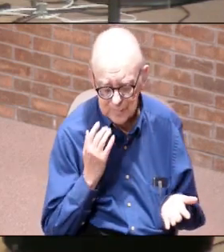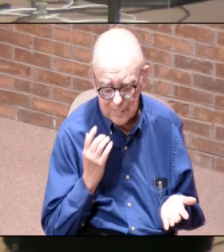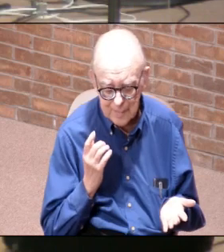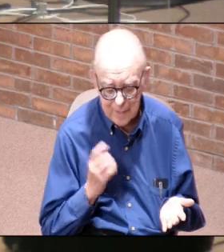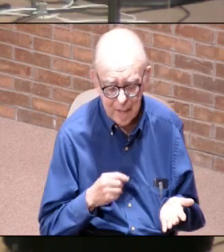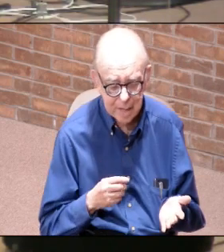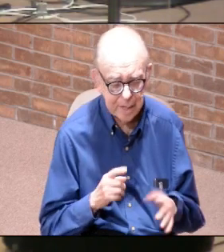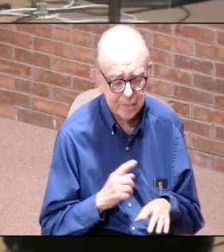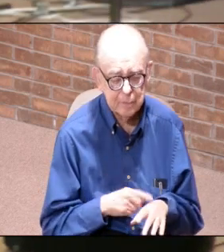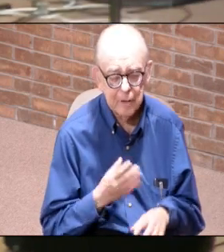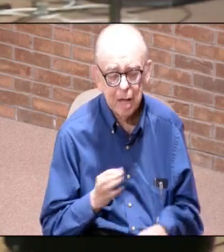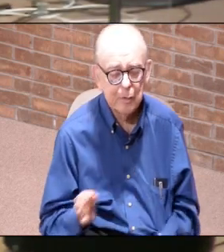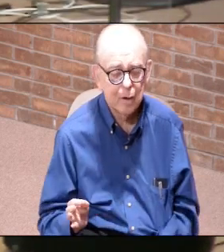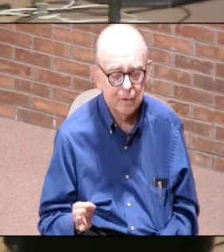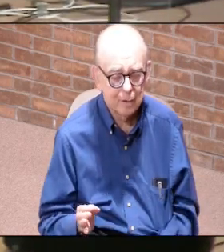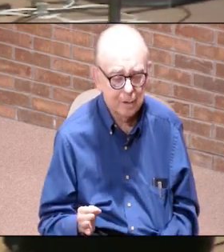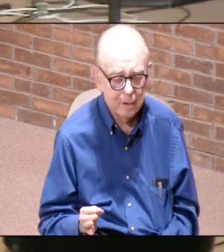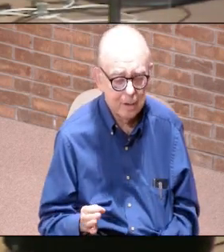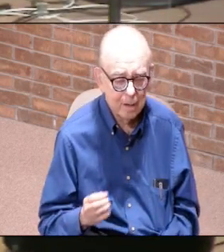I need some time off.